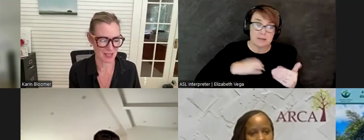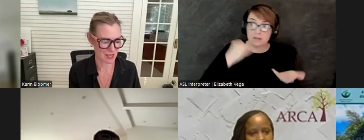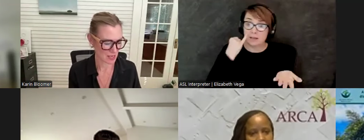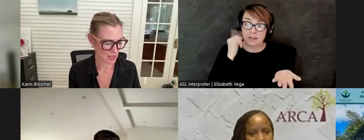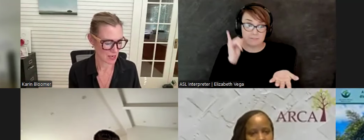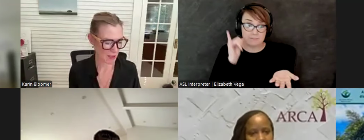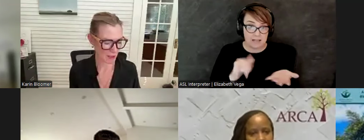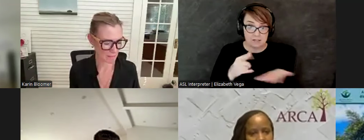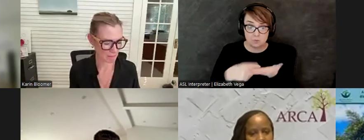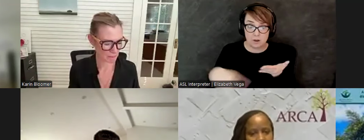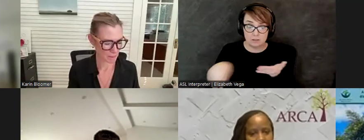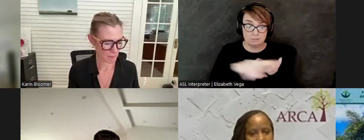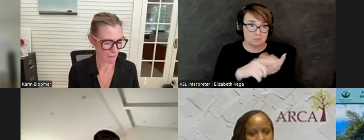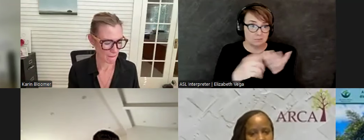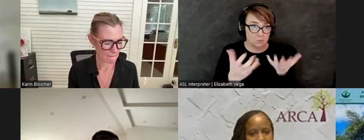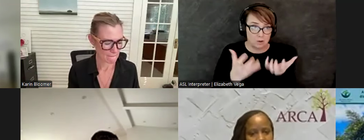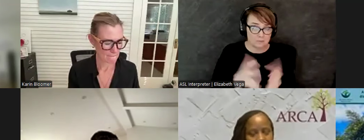body?